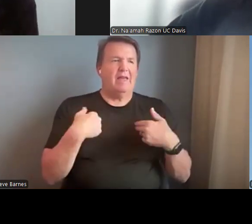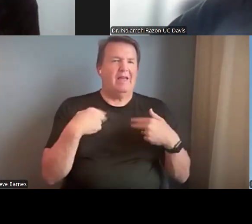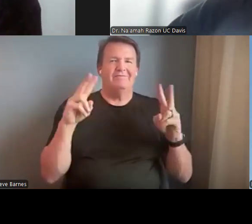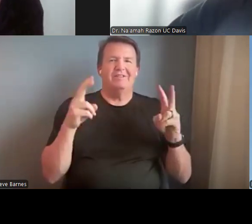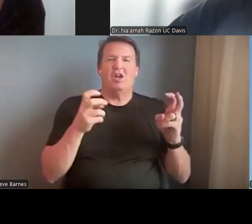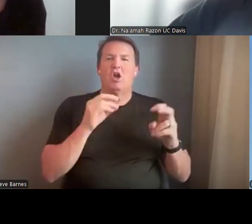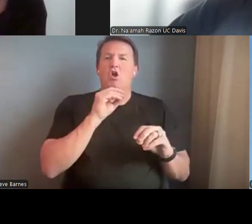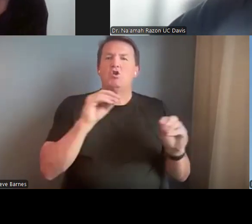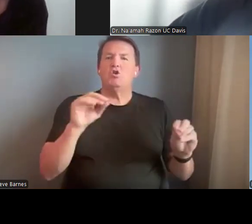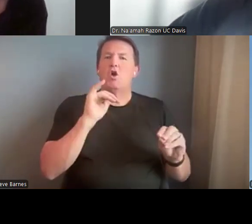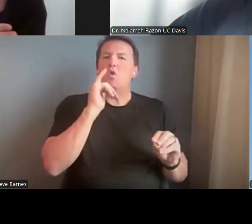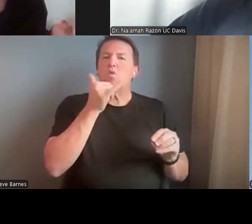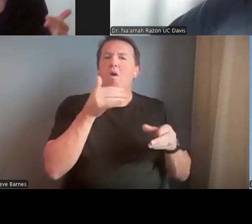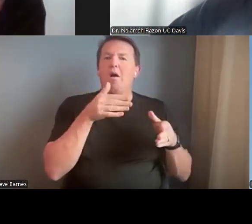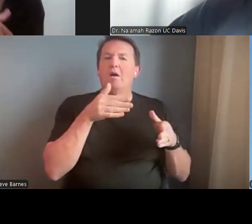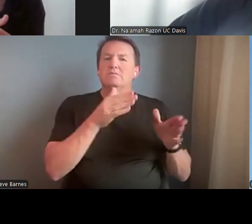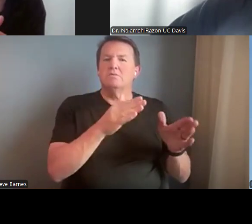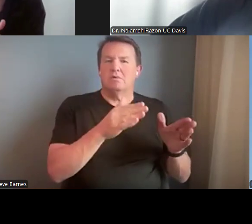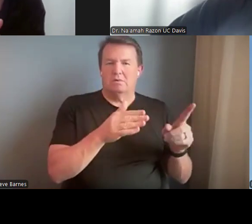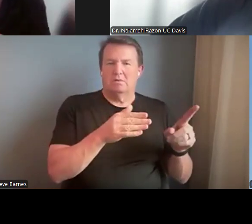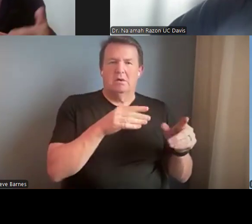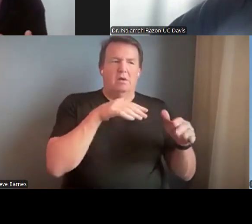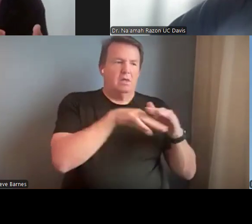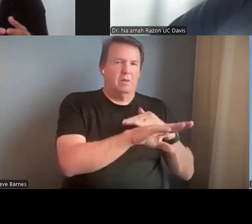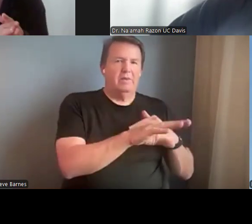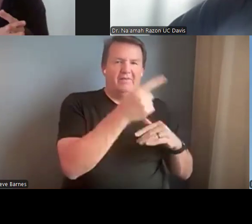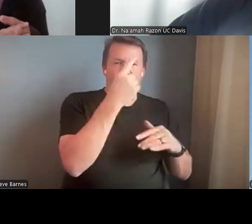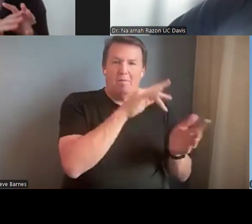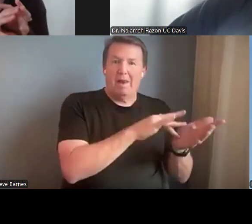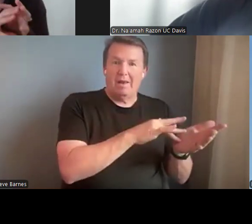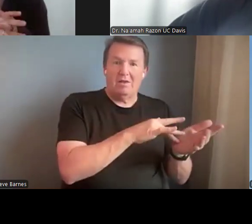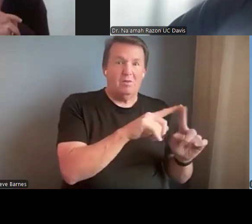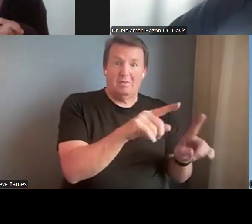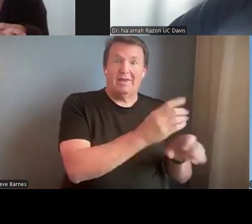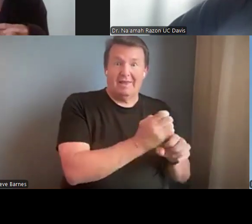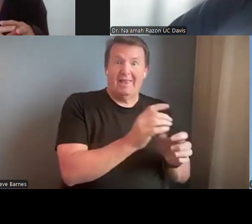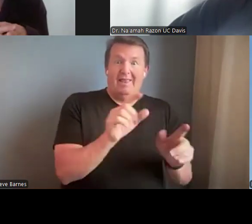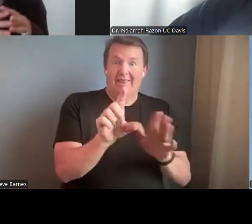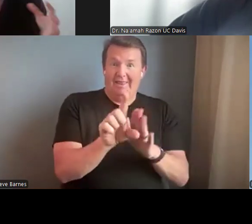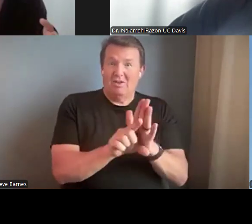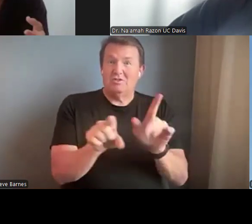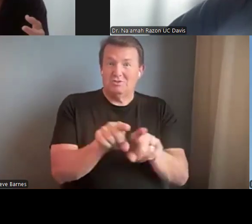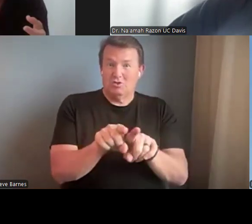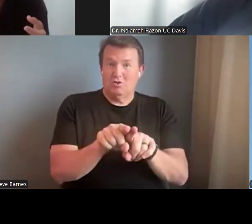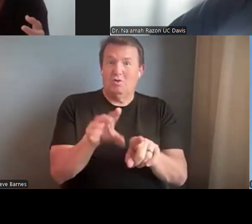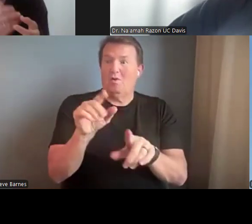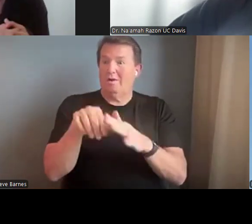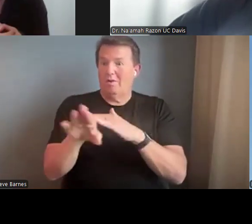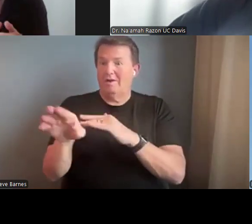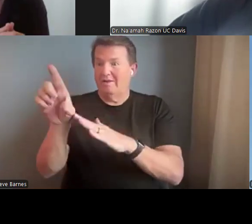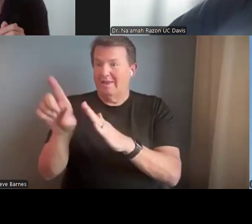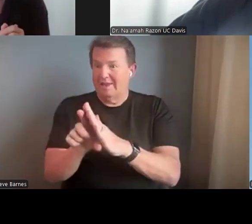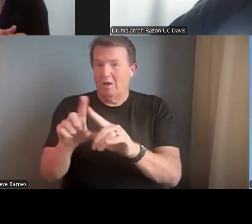in for medical services and getting legal services, coming in for legal services and getting medical services. So thinking about resources more